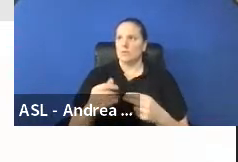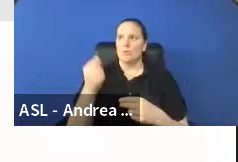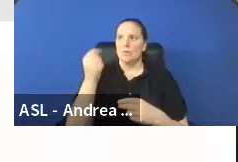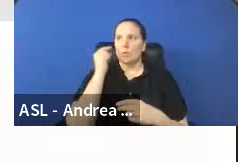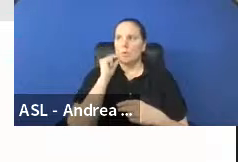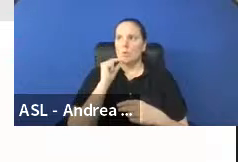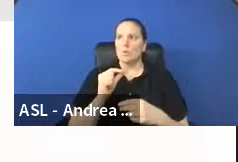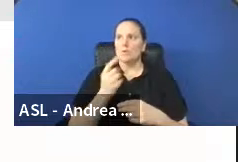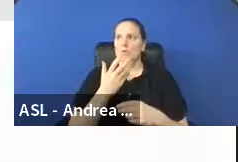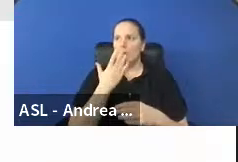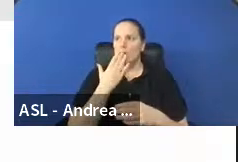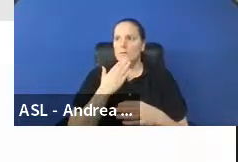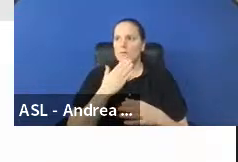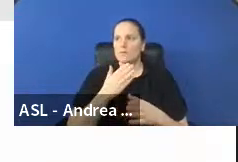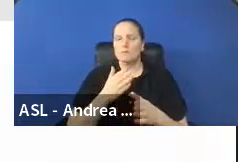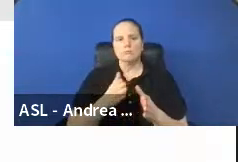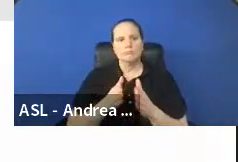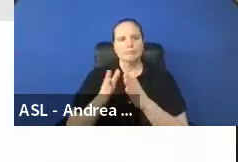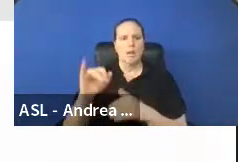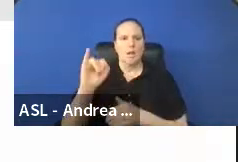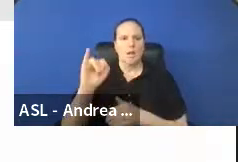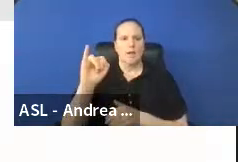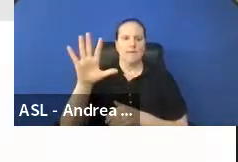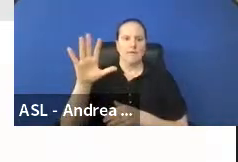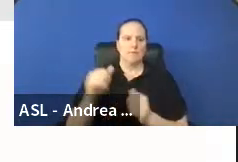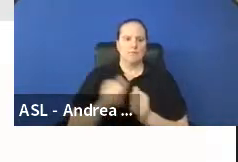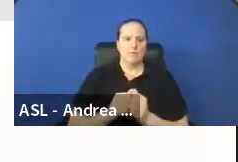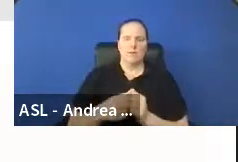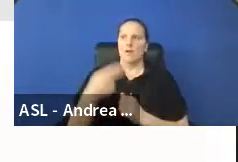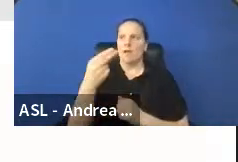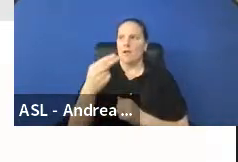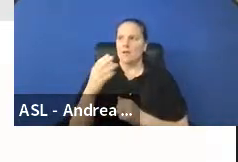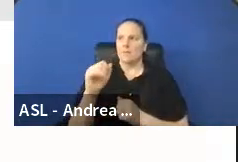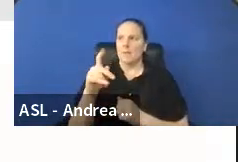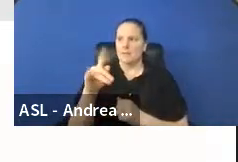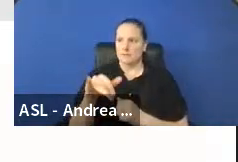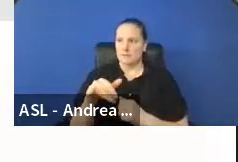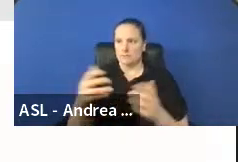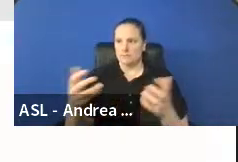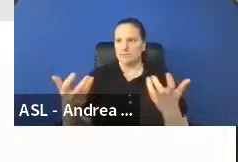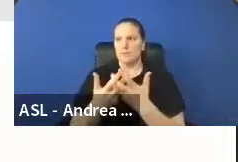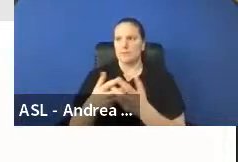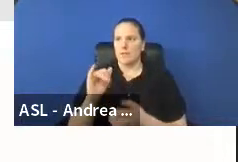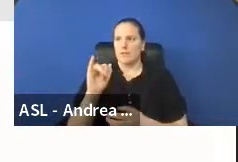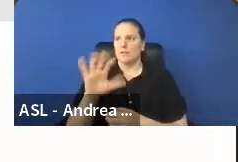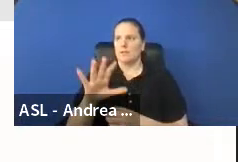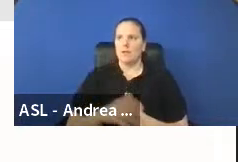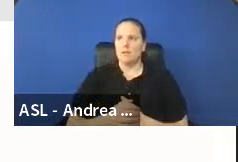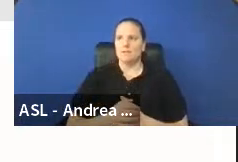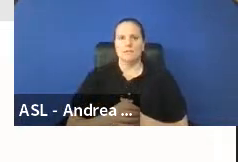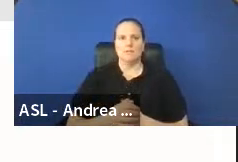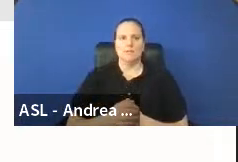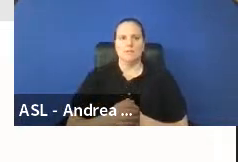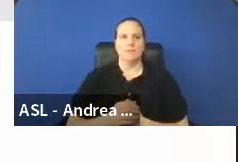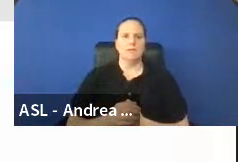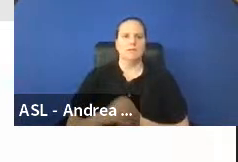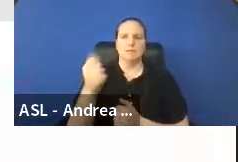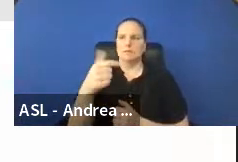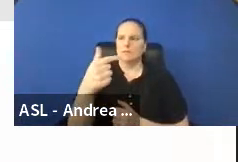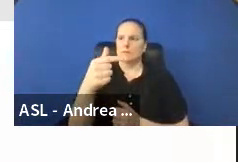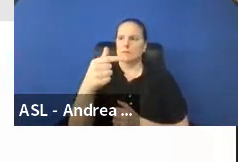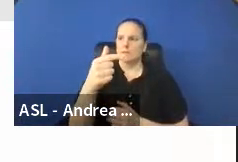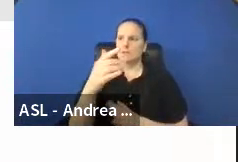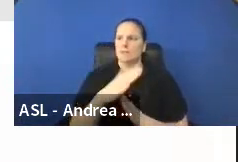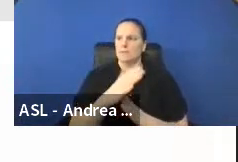up I-5 with the high capacity transit adjacent to I-5. Evergreen is up at the top of the